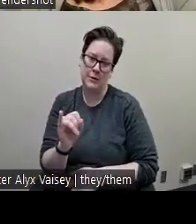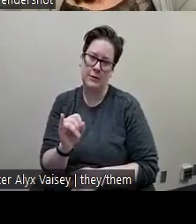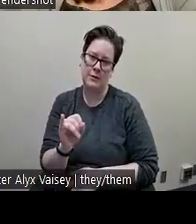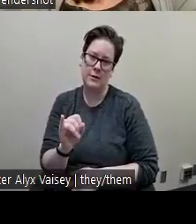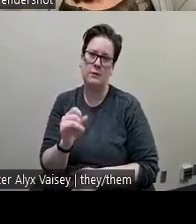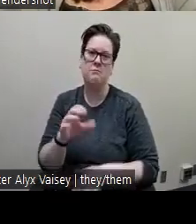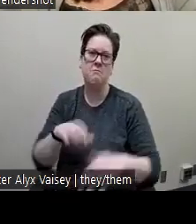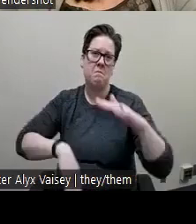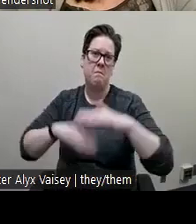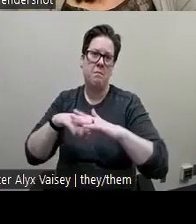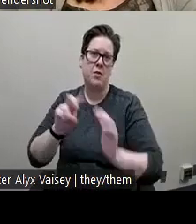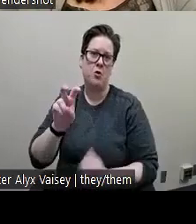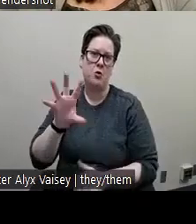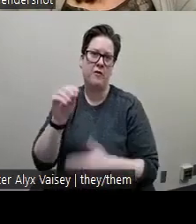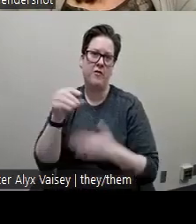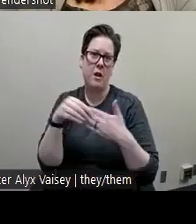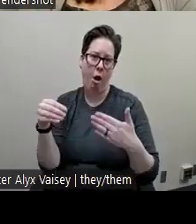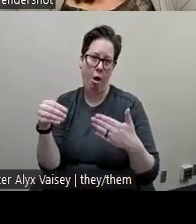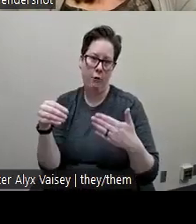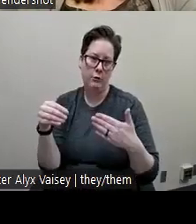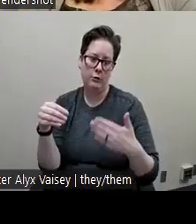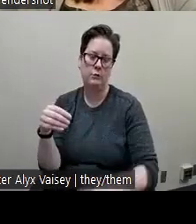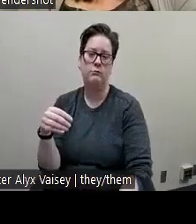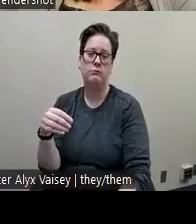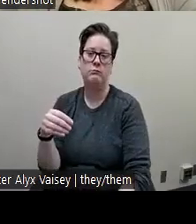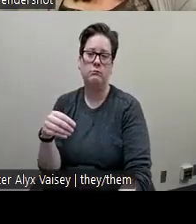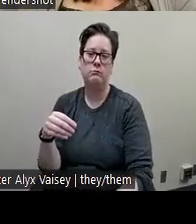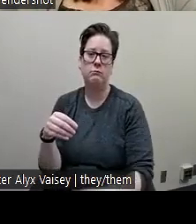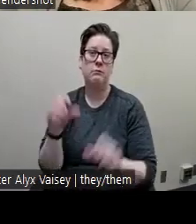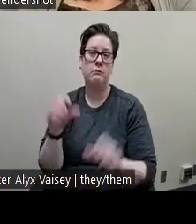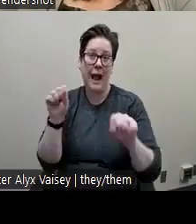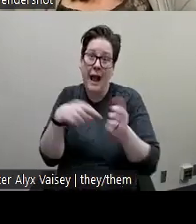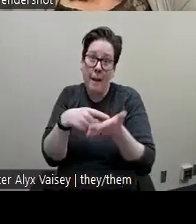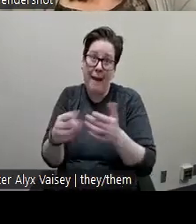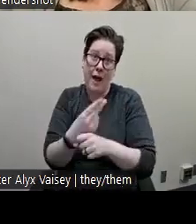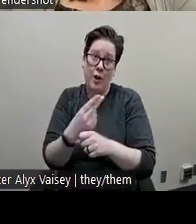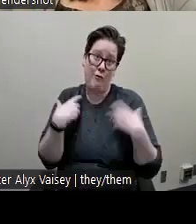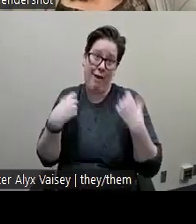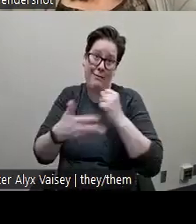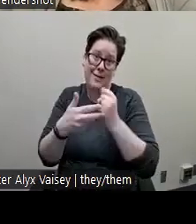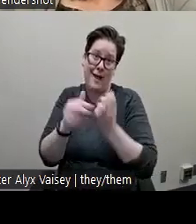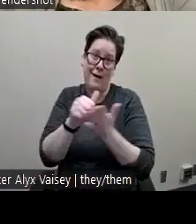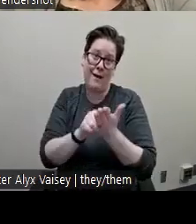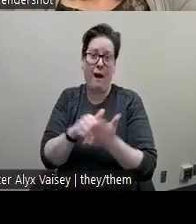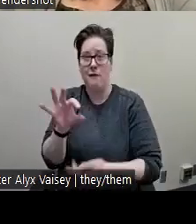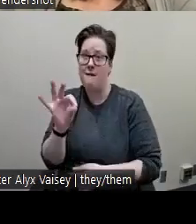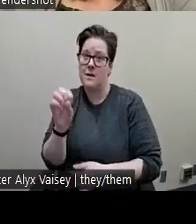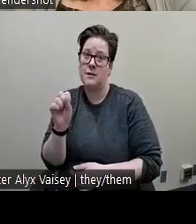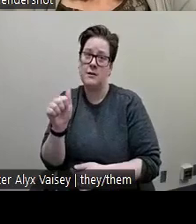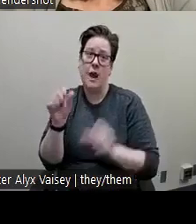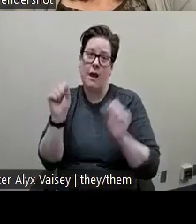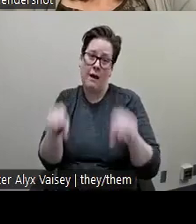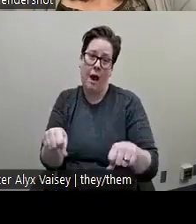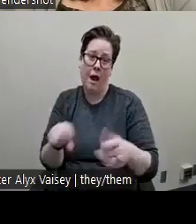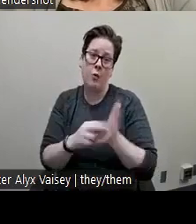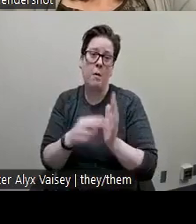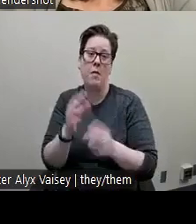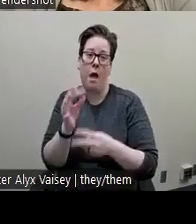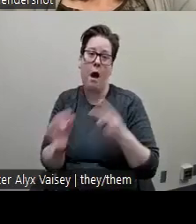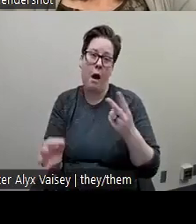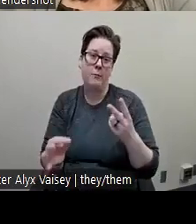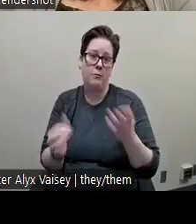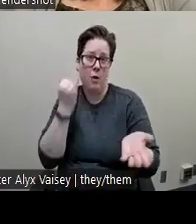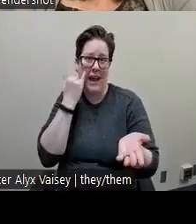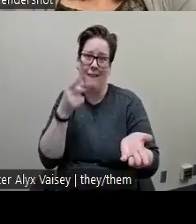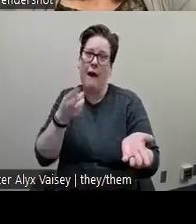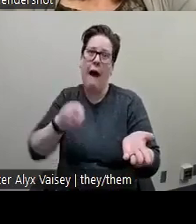exceeding $250, and that can be paid for with an HSA. So these are options that are available for people who have these